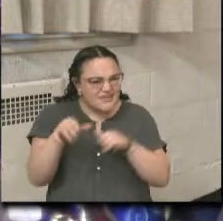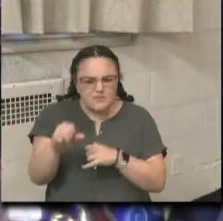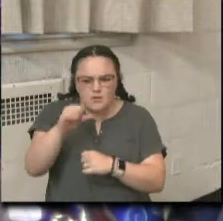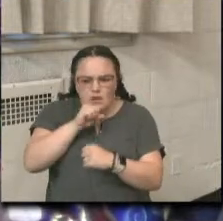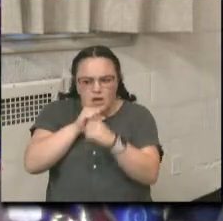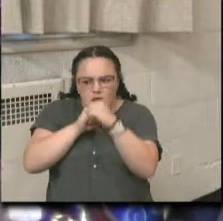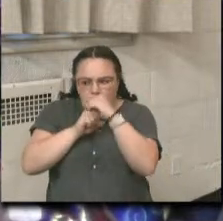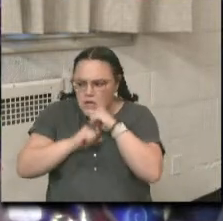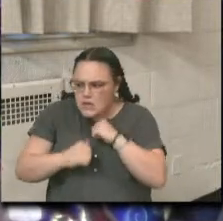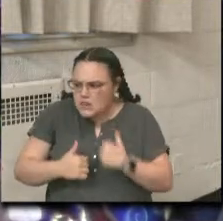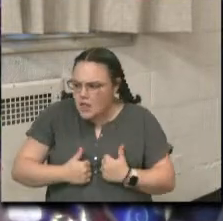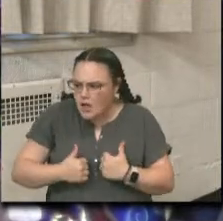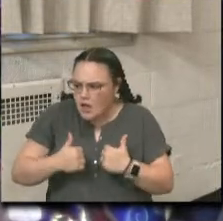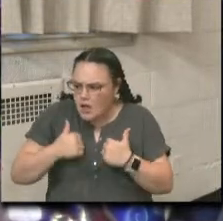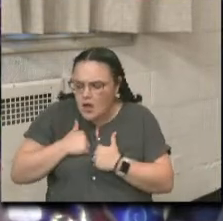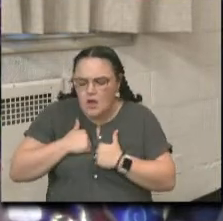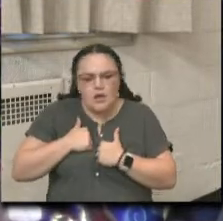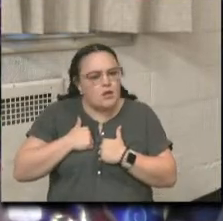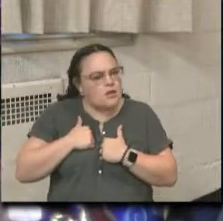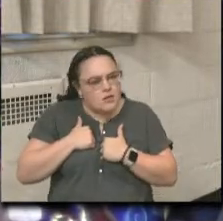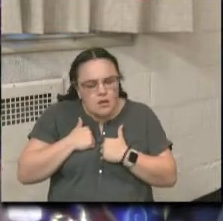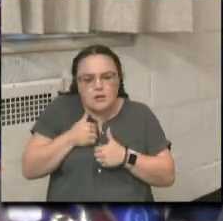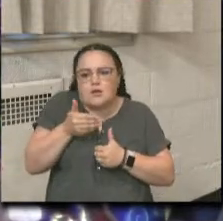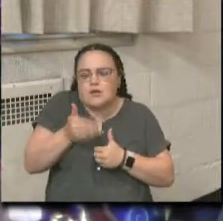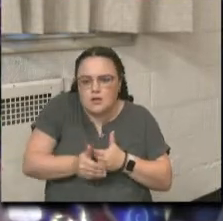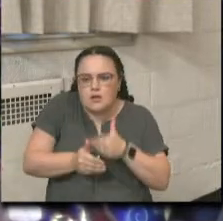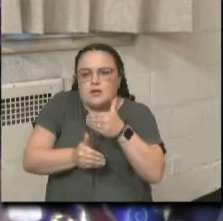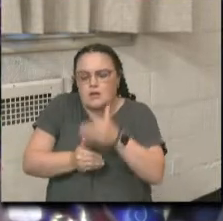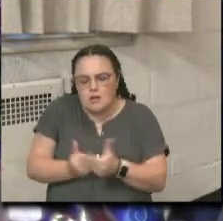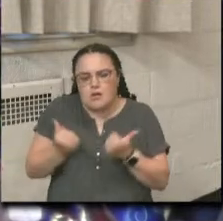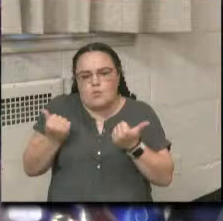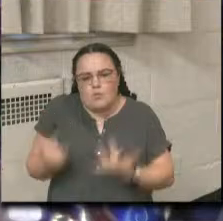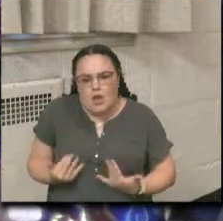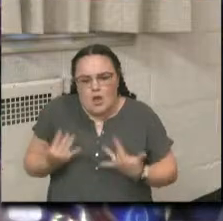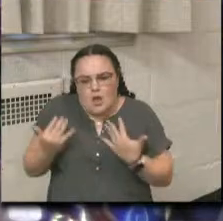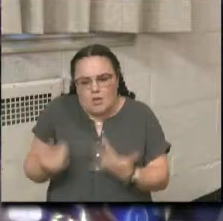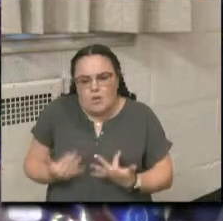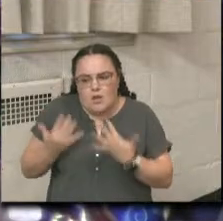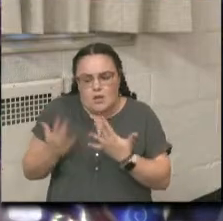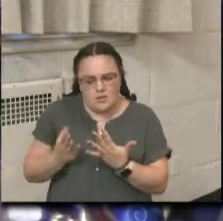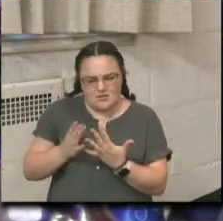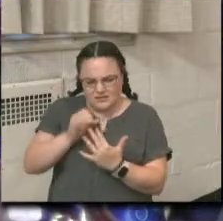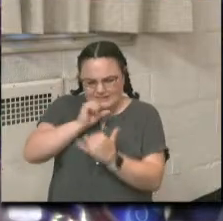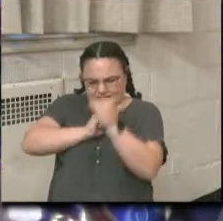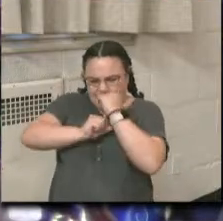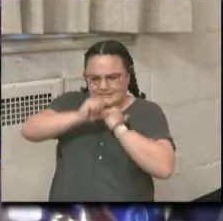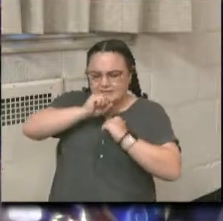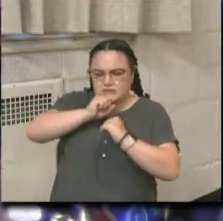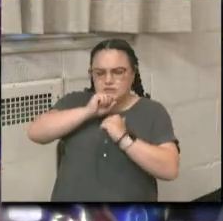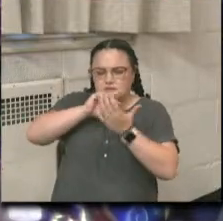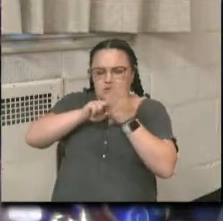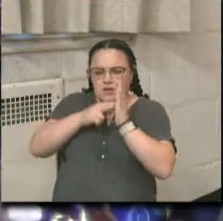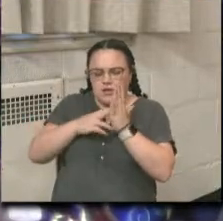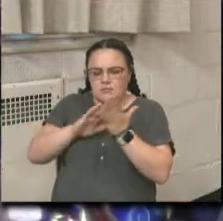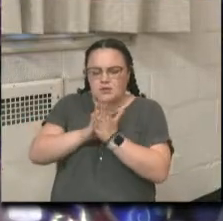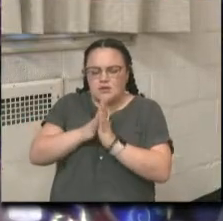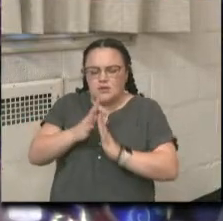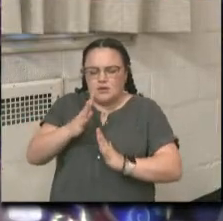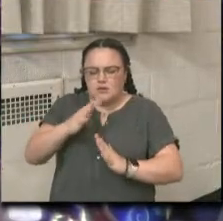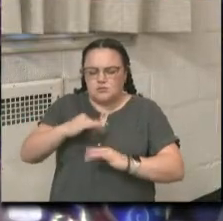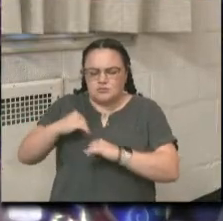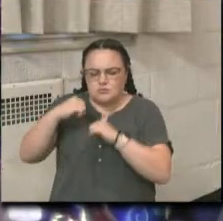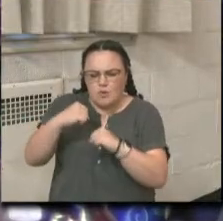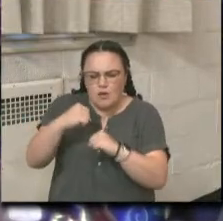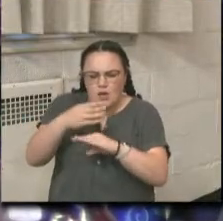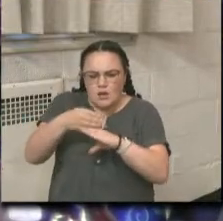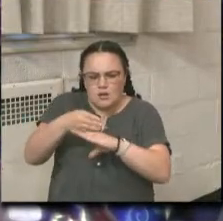face in life. It's through these experiences that we gain strength and resilience, becoming tougher and more prepared